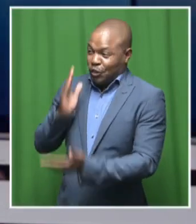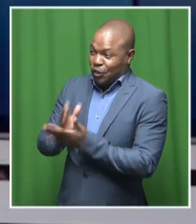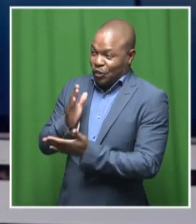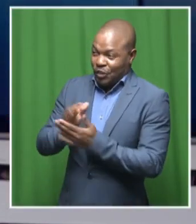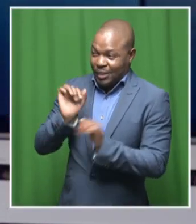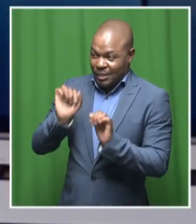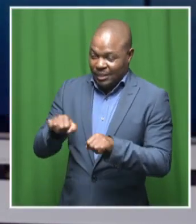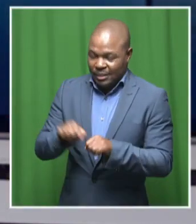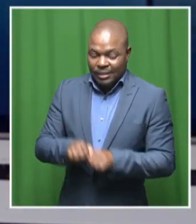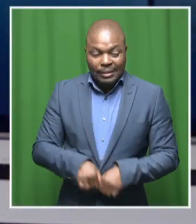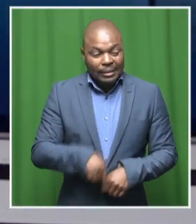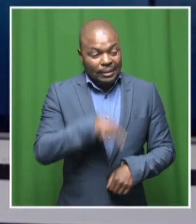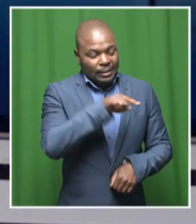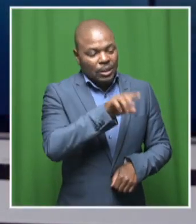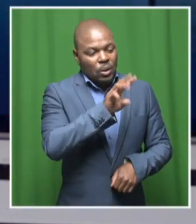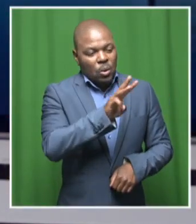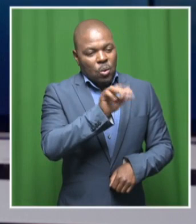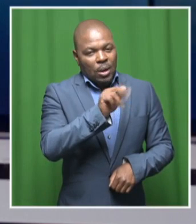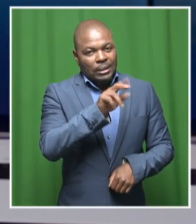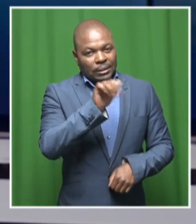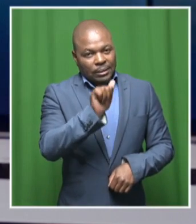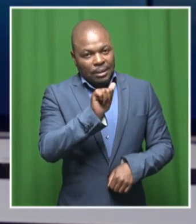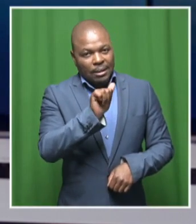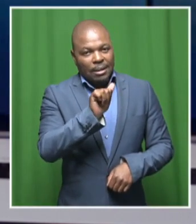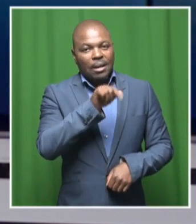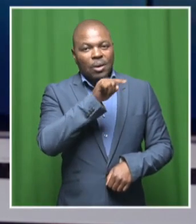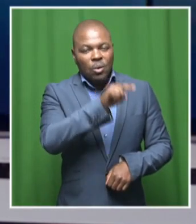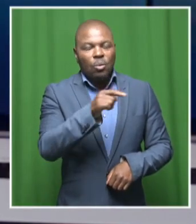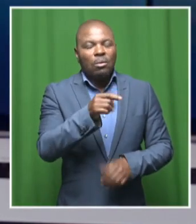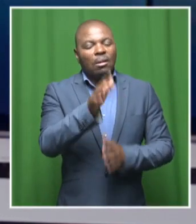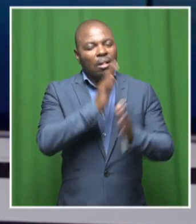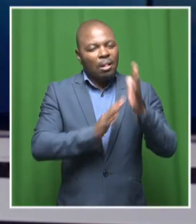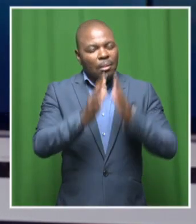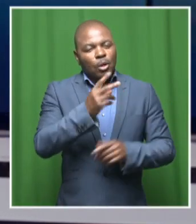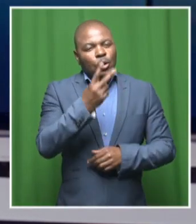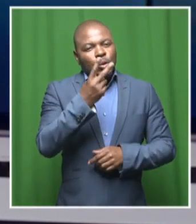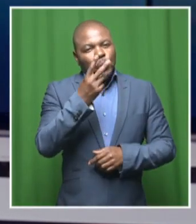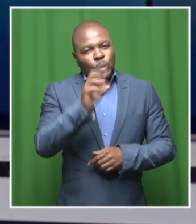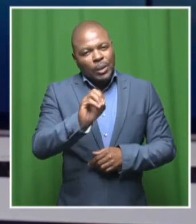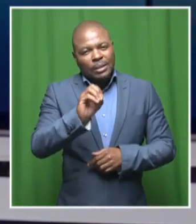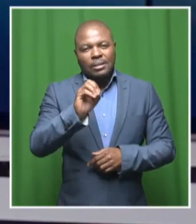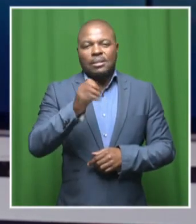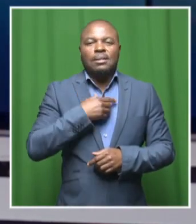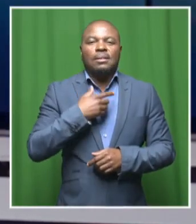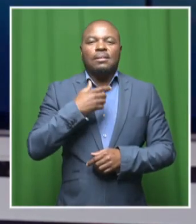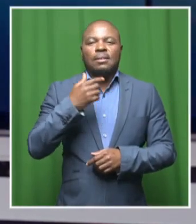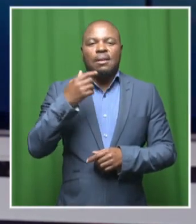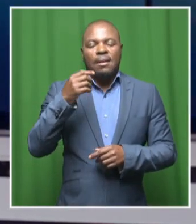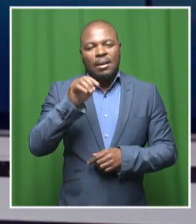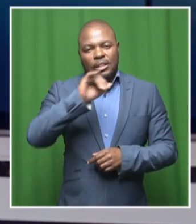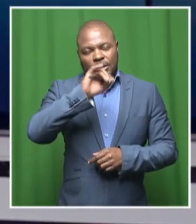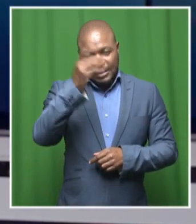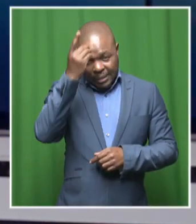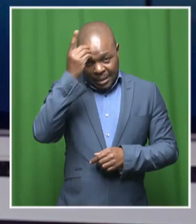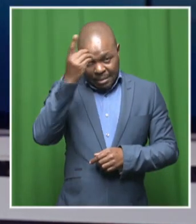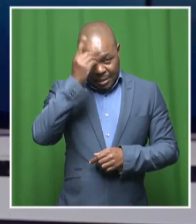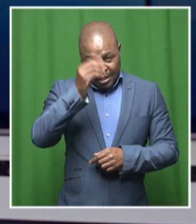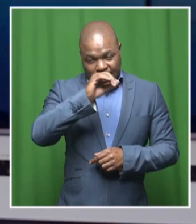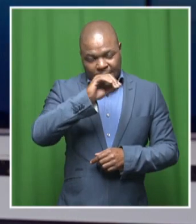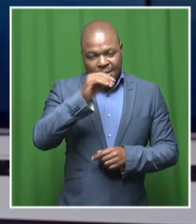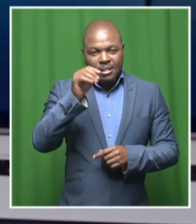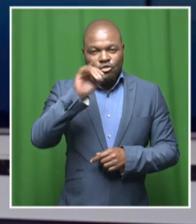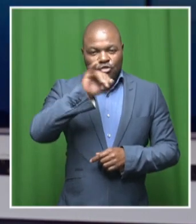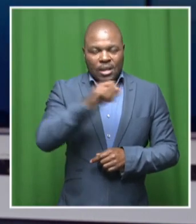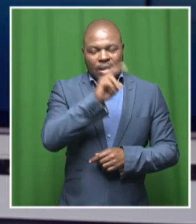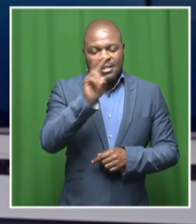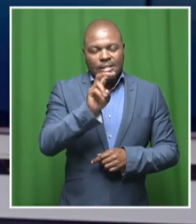right, that was Wanita Ngcobo talking to us about the 20th edition of the annual Durban Festival taking place at the Hazelmere Dam in